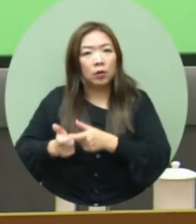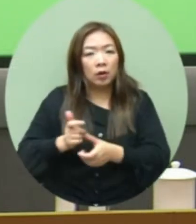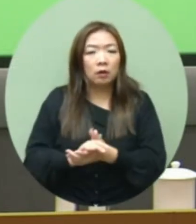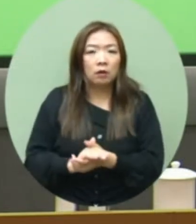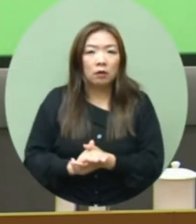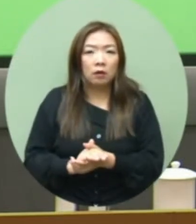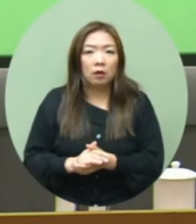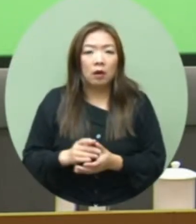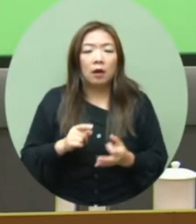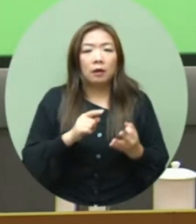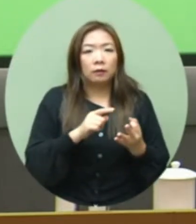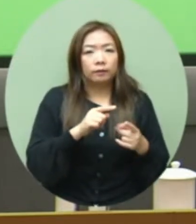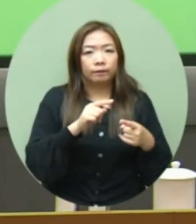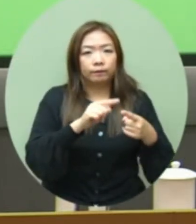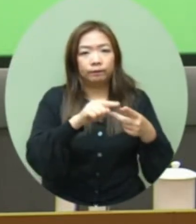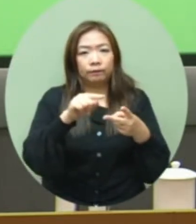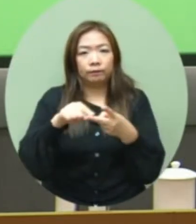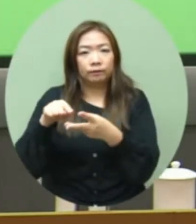Finance drives trade.